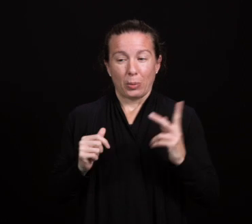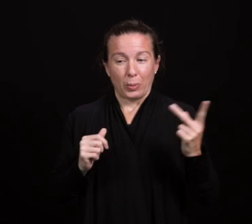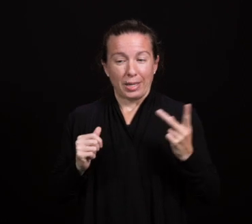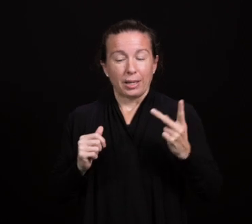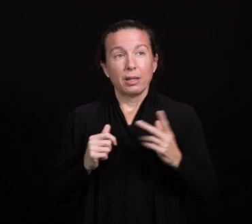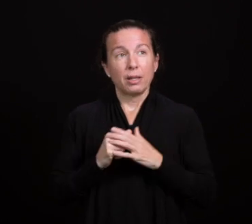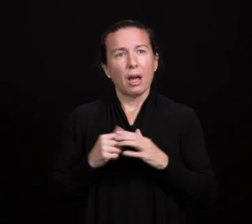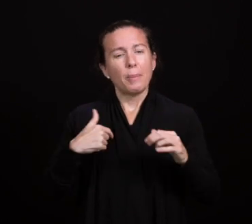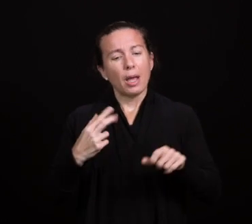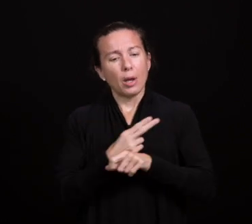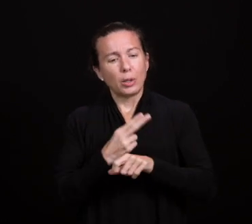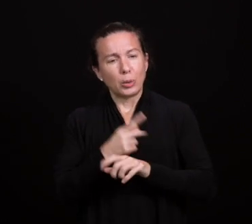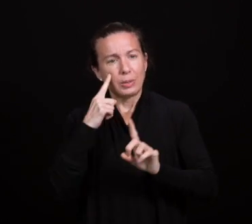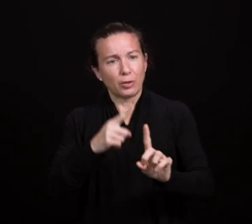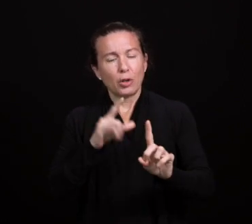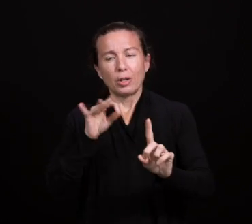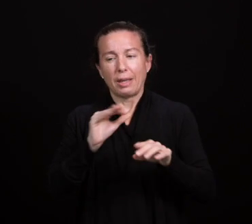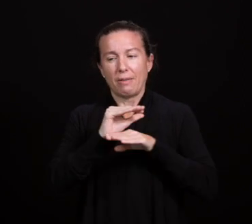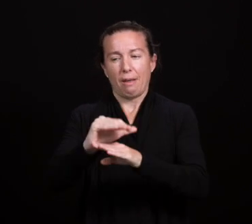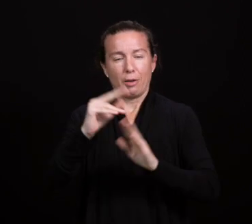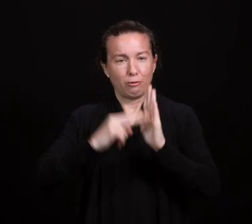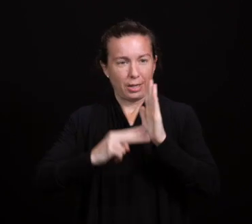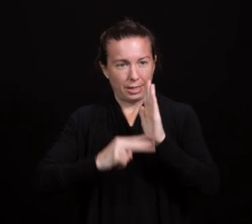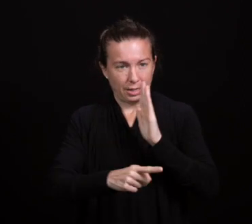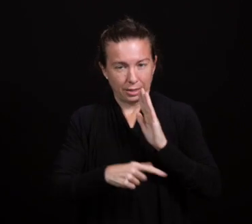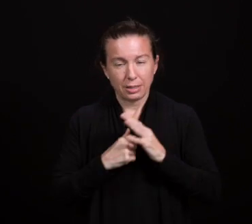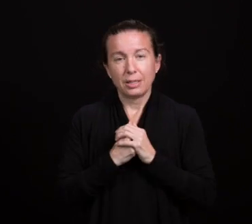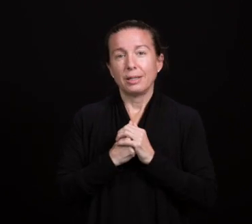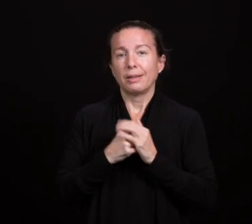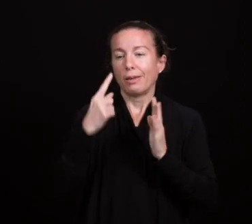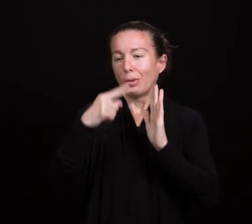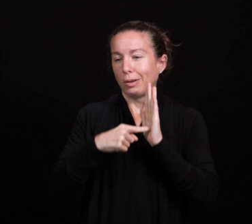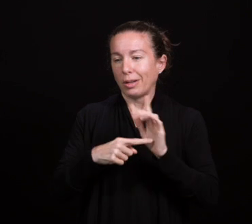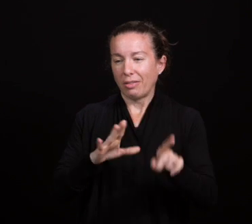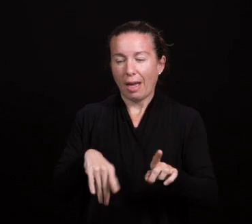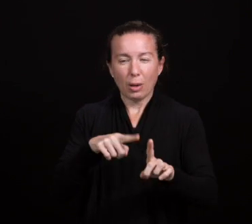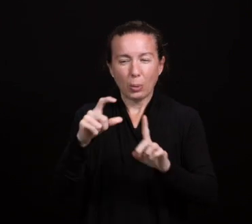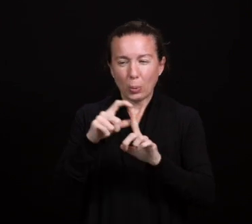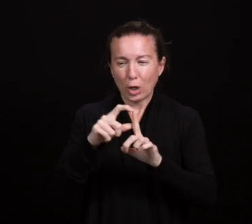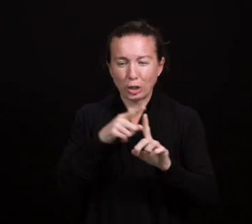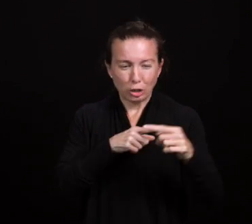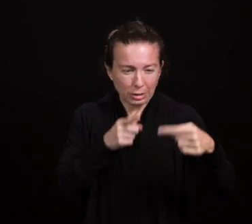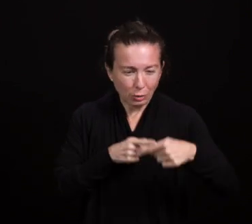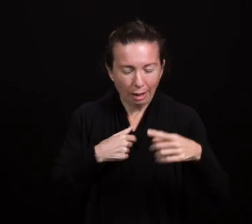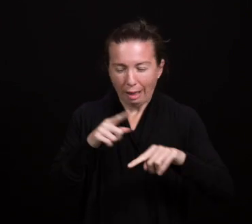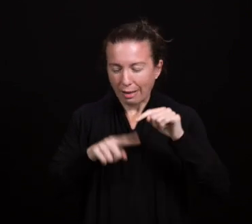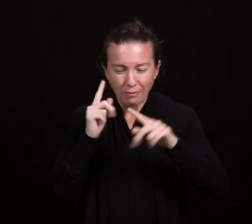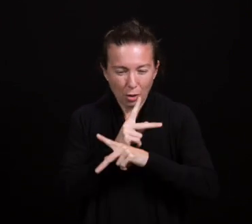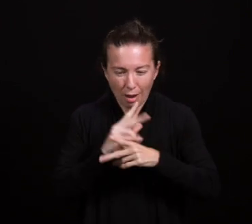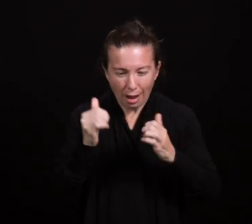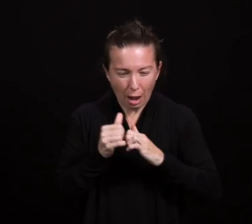that she's struggling to sound out, and I'll help her with the cueing. I went to St.